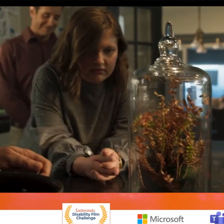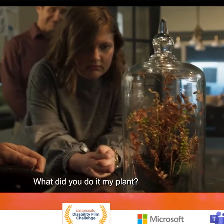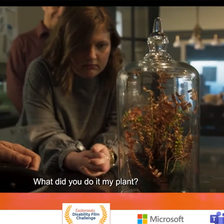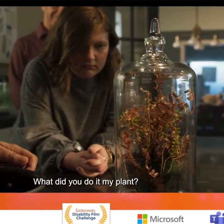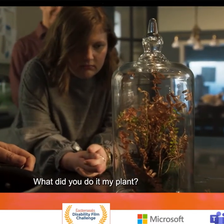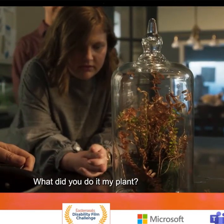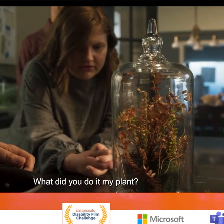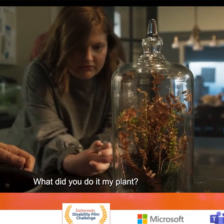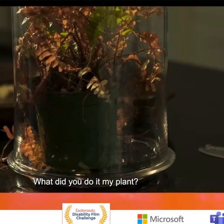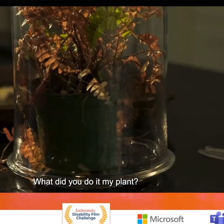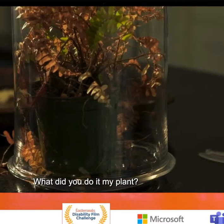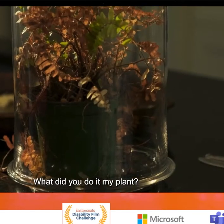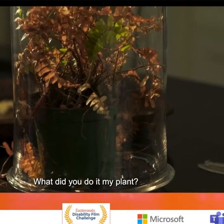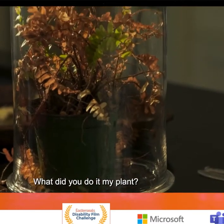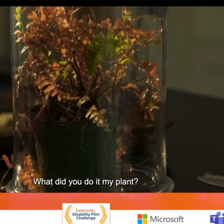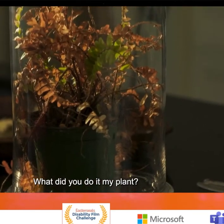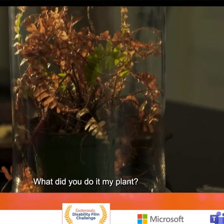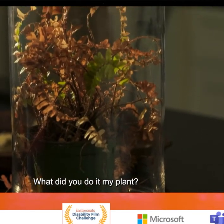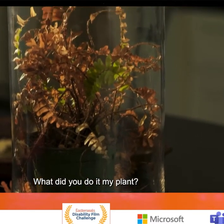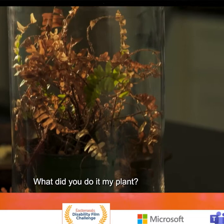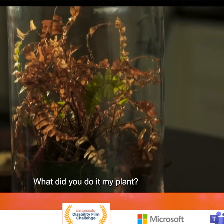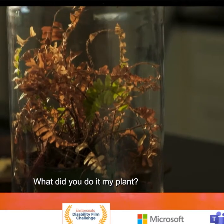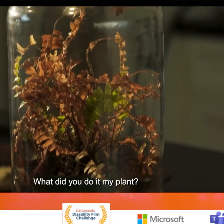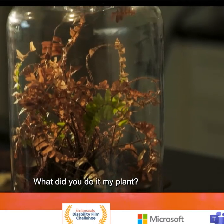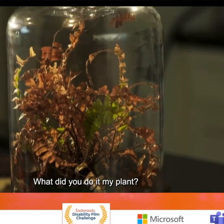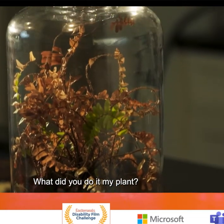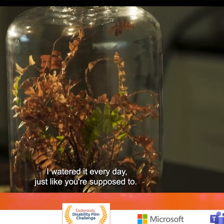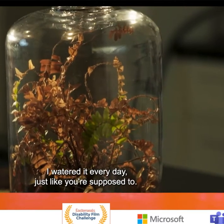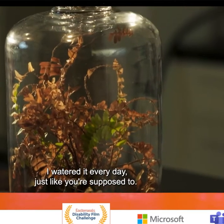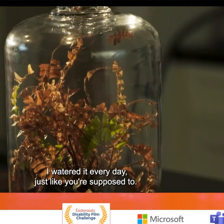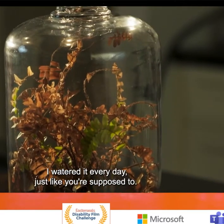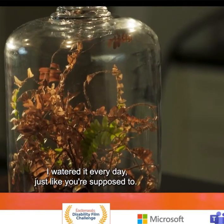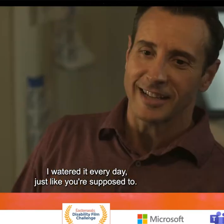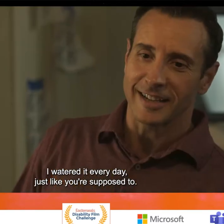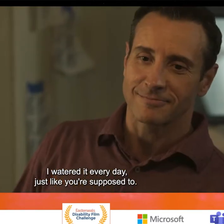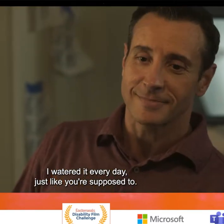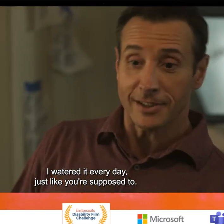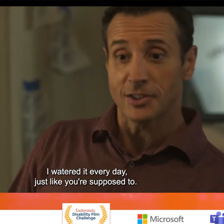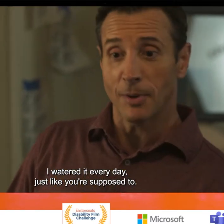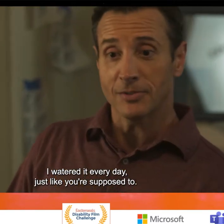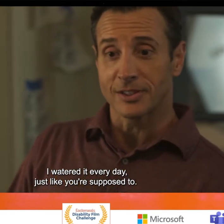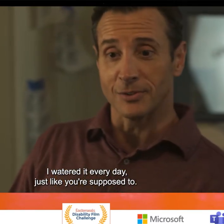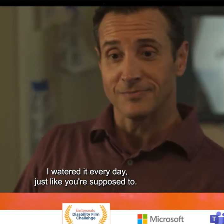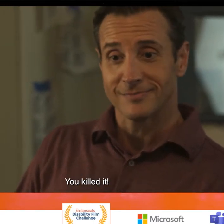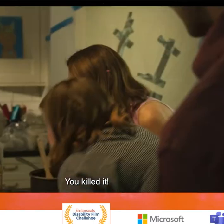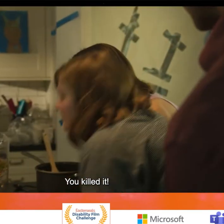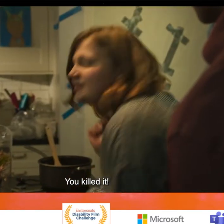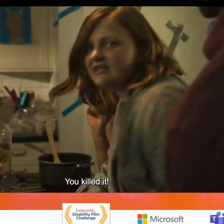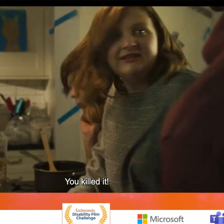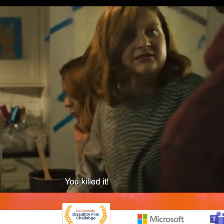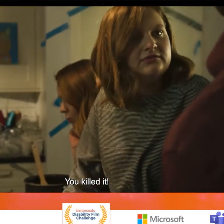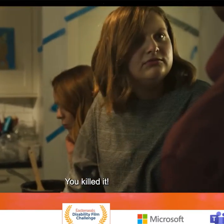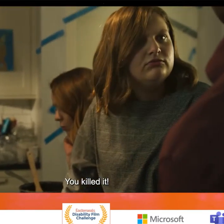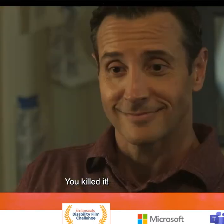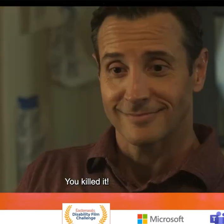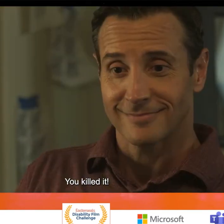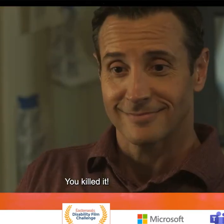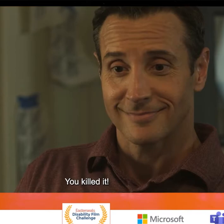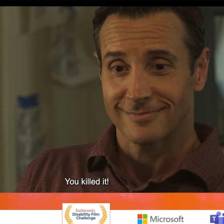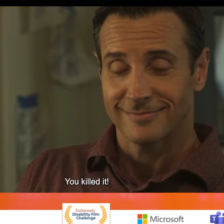What? What did you do to my parents? I watered it every day. Like you're supposed to. Killed it!